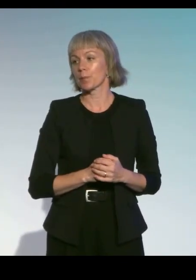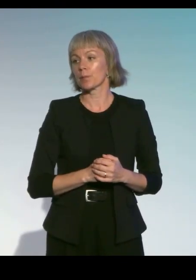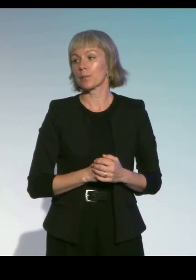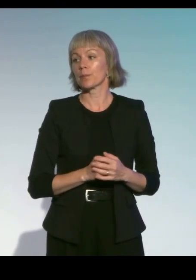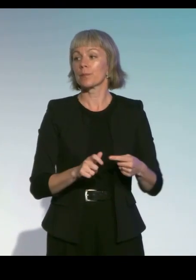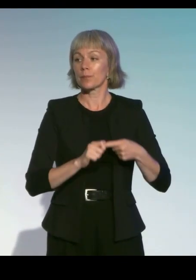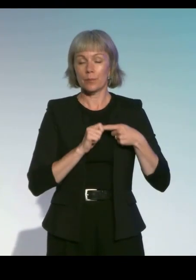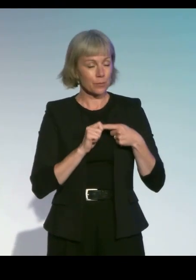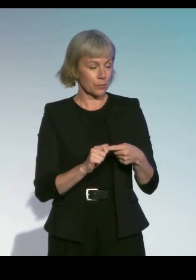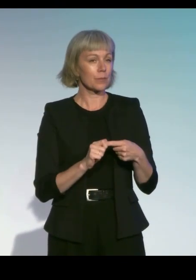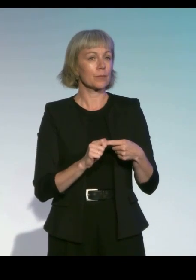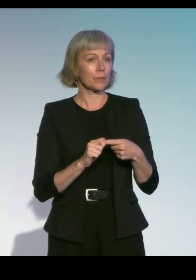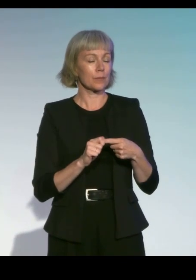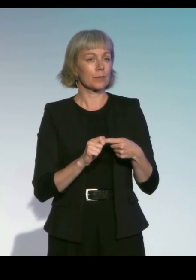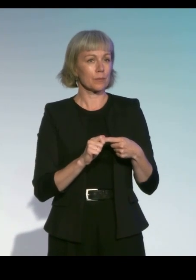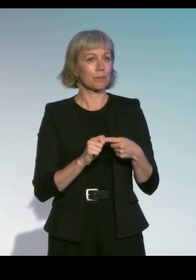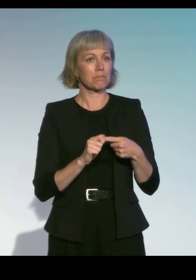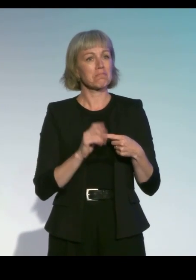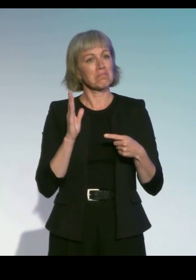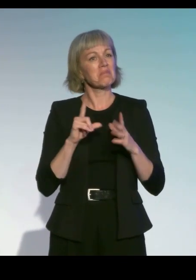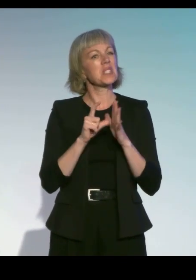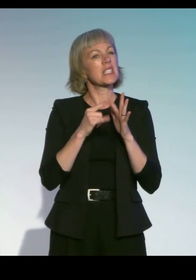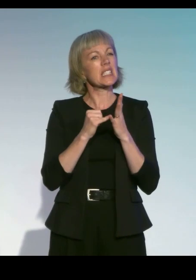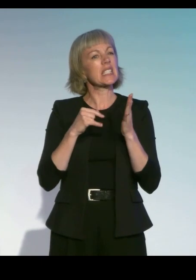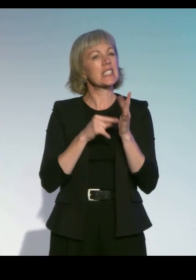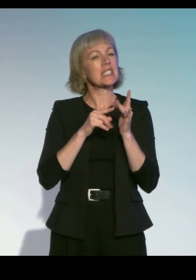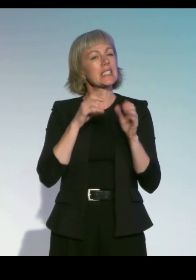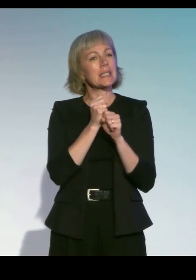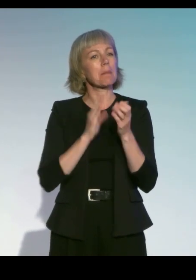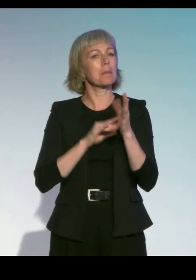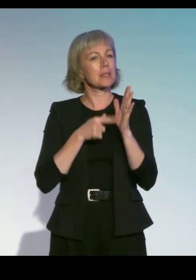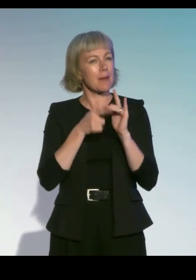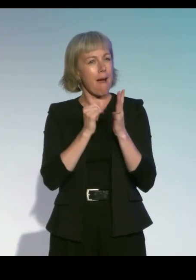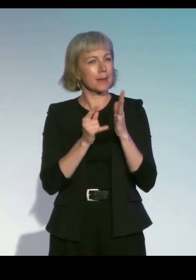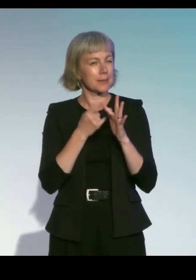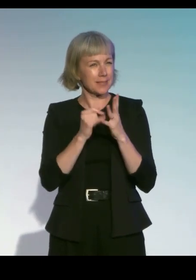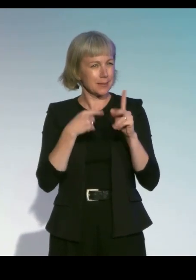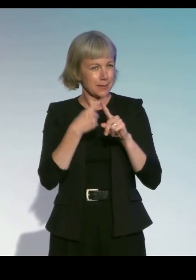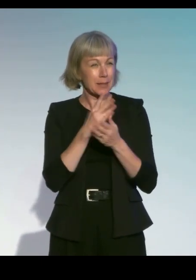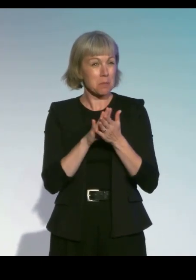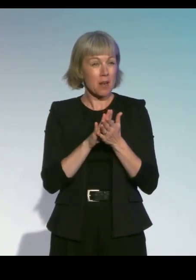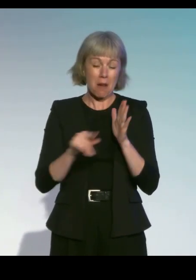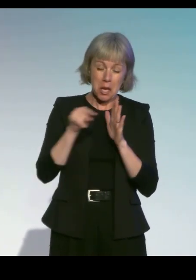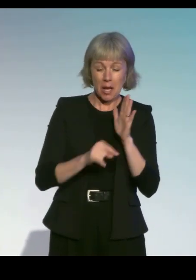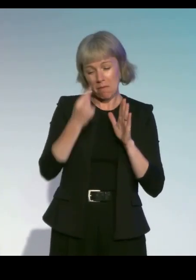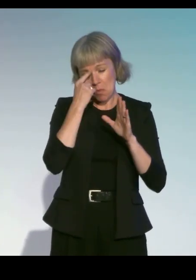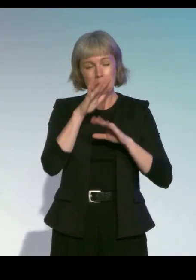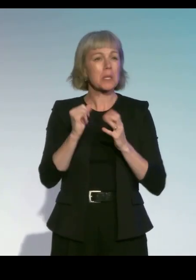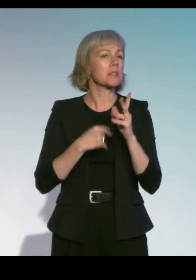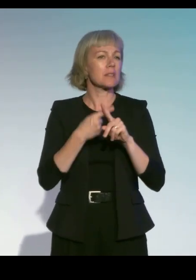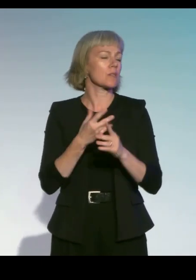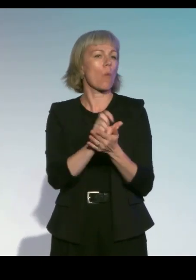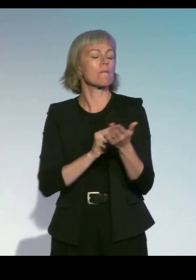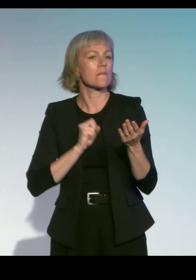The first principle of the manifesto is to destigmatize sex. This involves a process of unlearning cultural narratives.